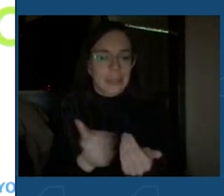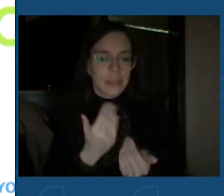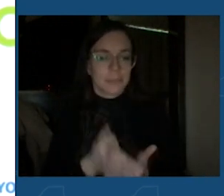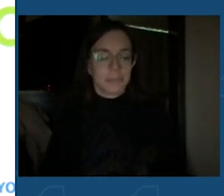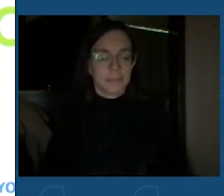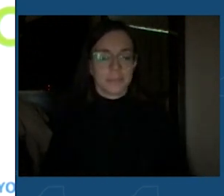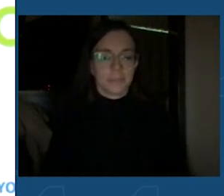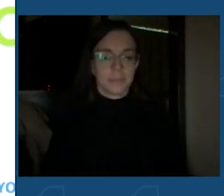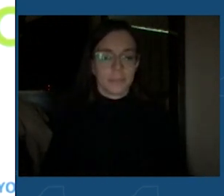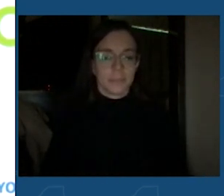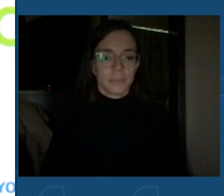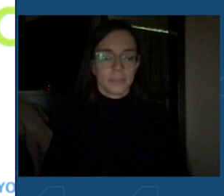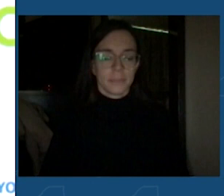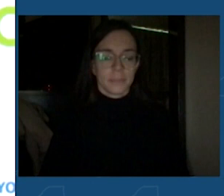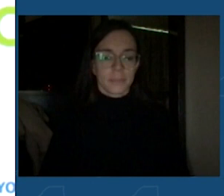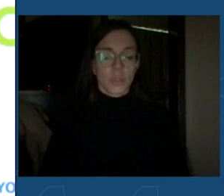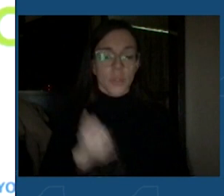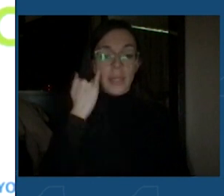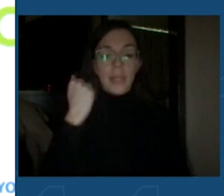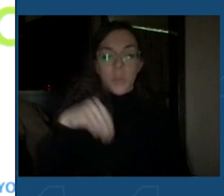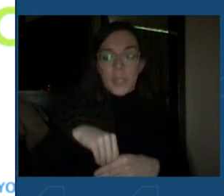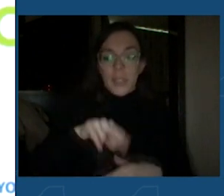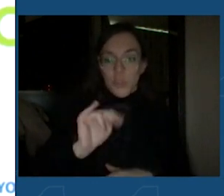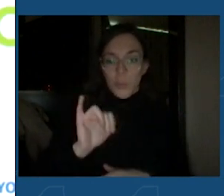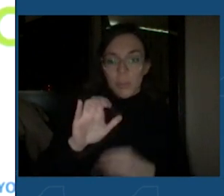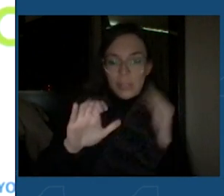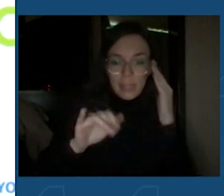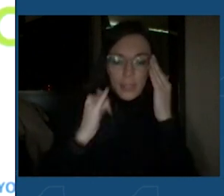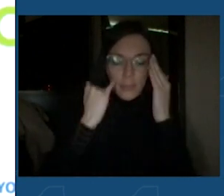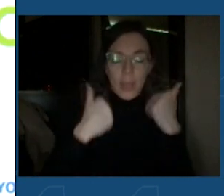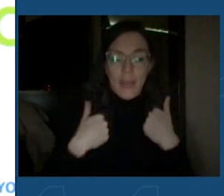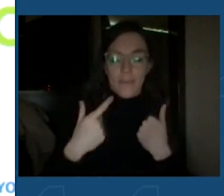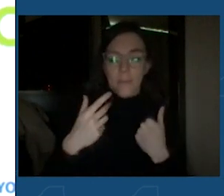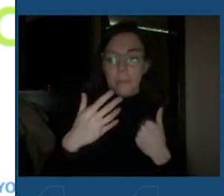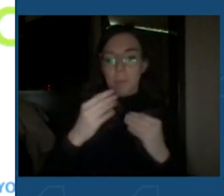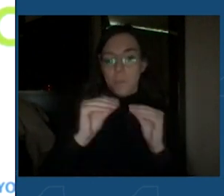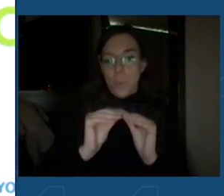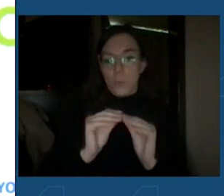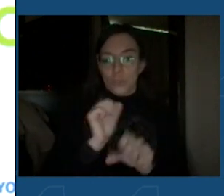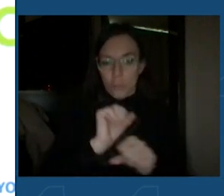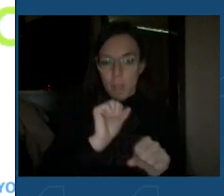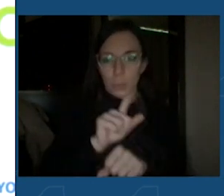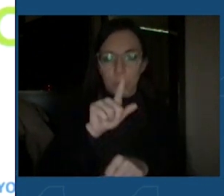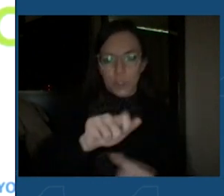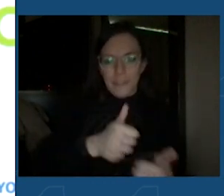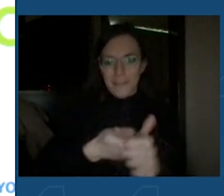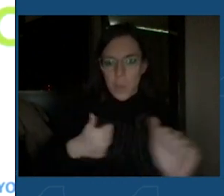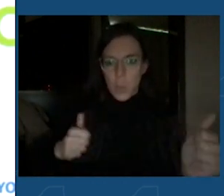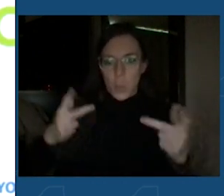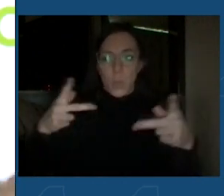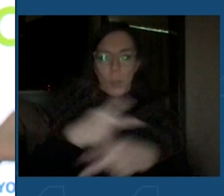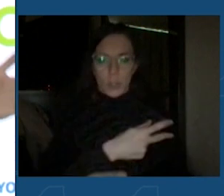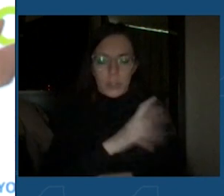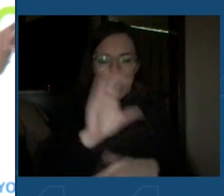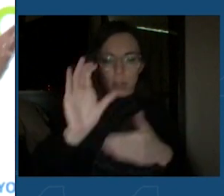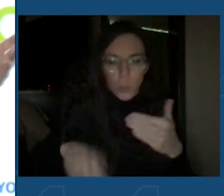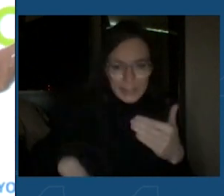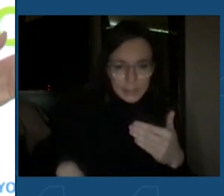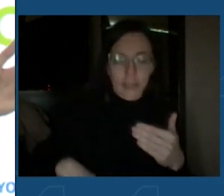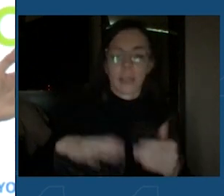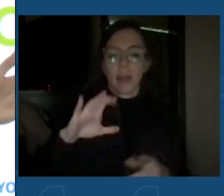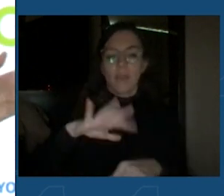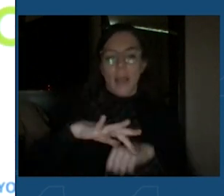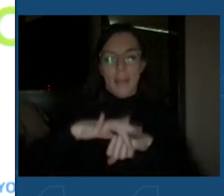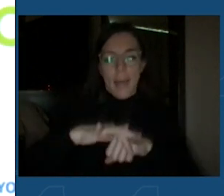So if you believe New York should have more jobs, if you believe that we should avoid the worst consequences of climate change, if you don't want to see the rising